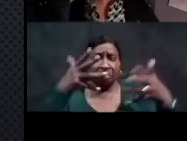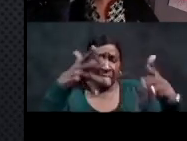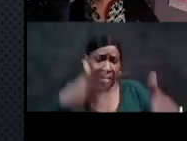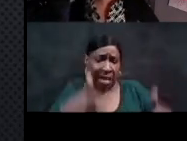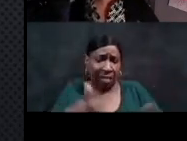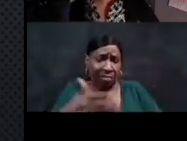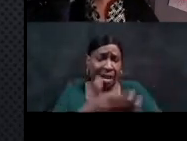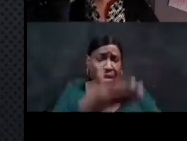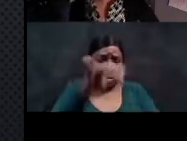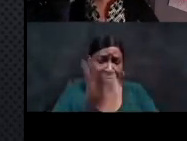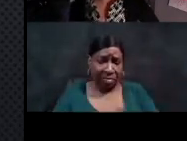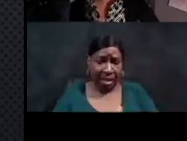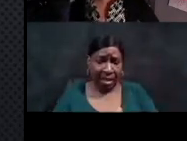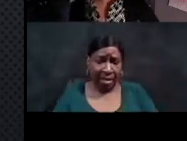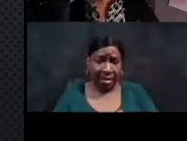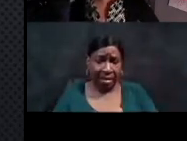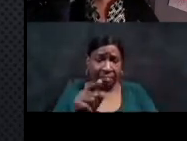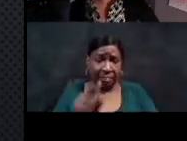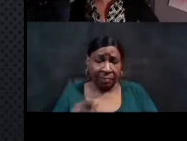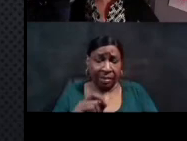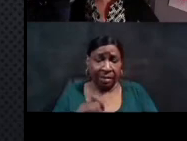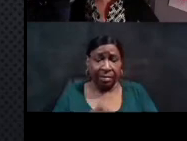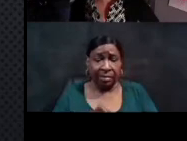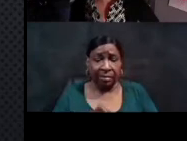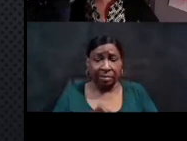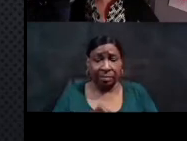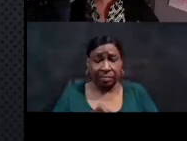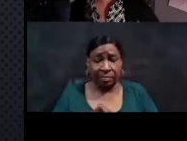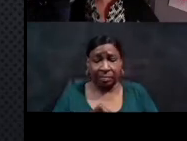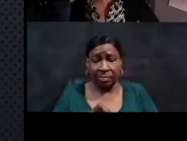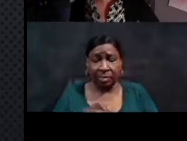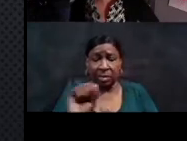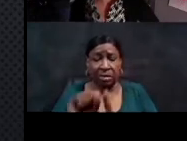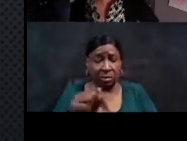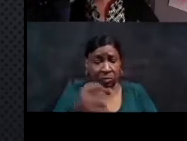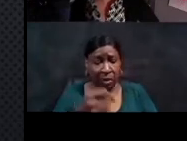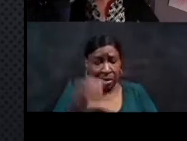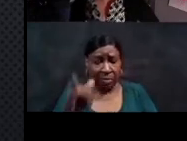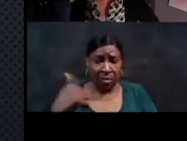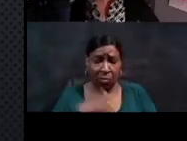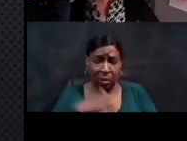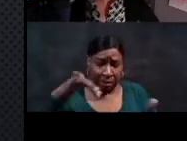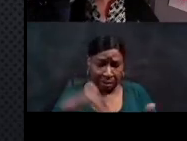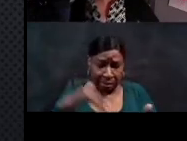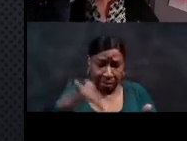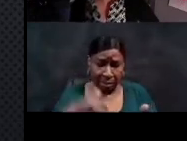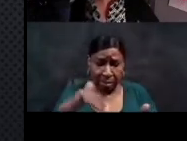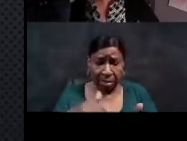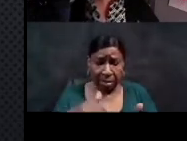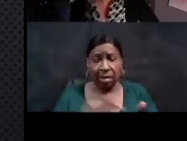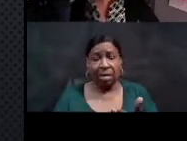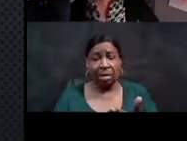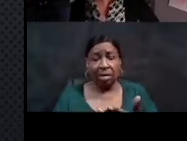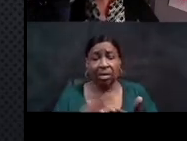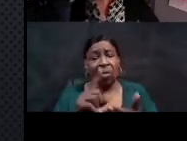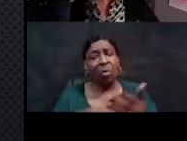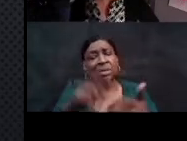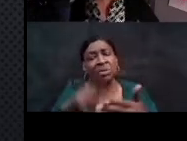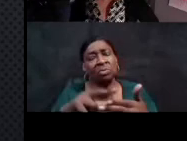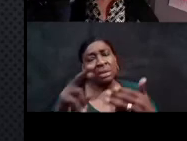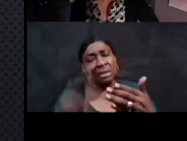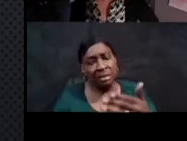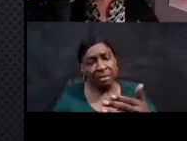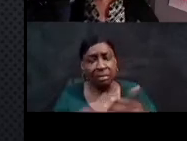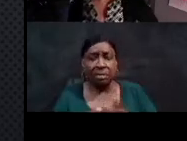aftermath, the morass of this infrastructure that we've been studying? What is the afterlife of protection